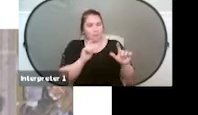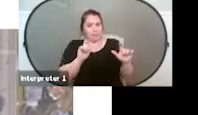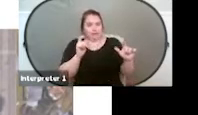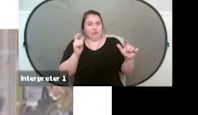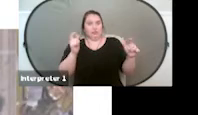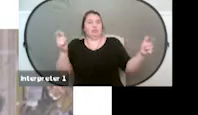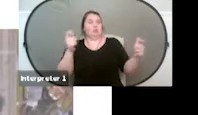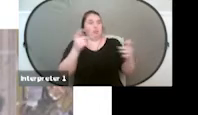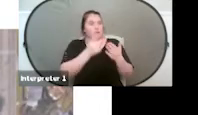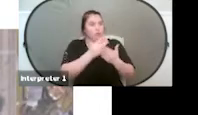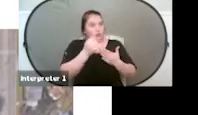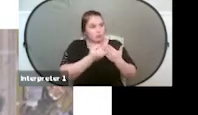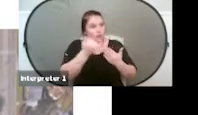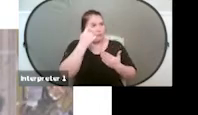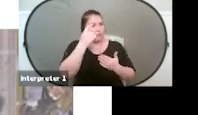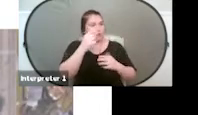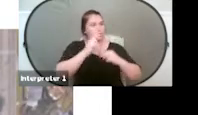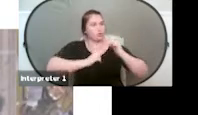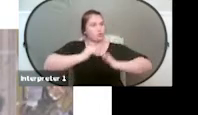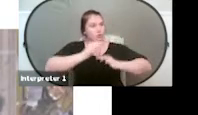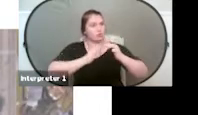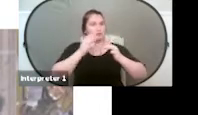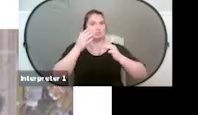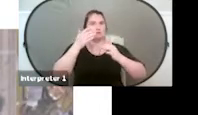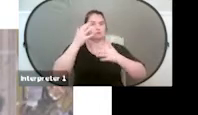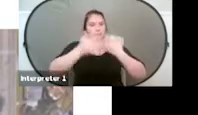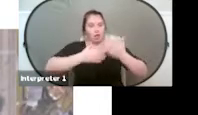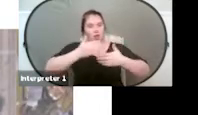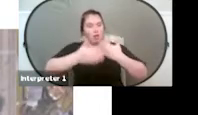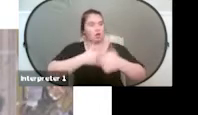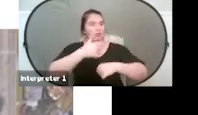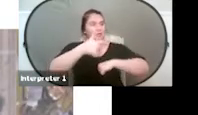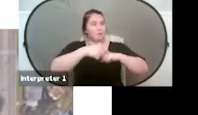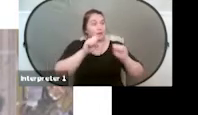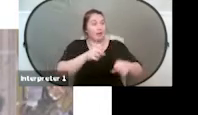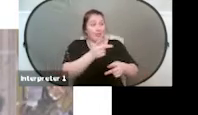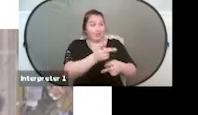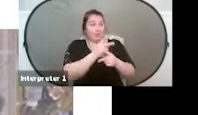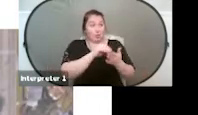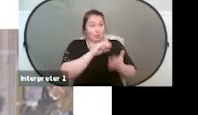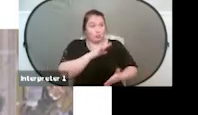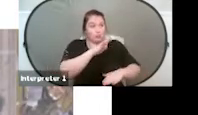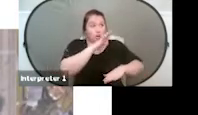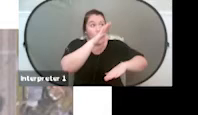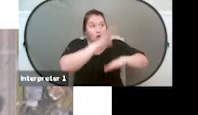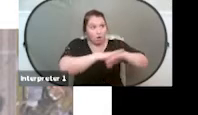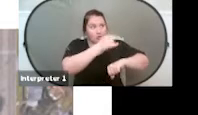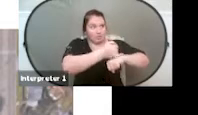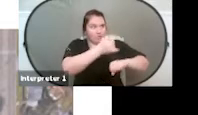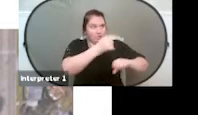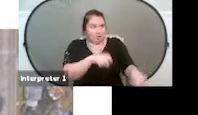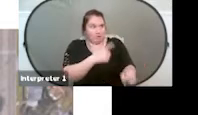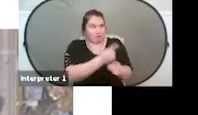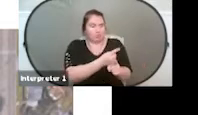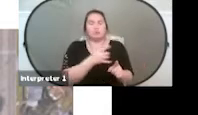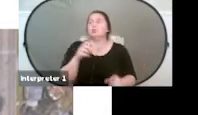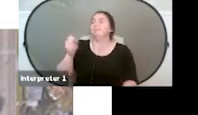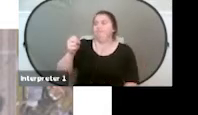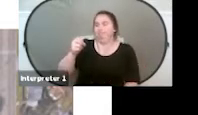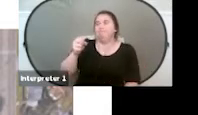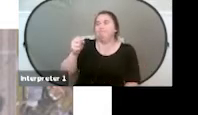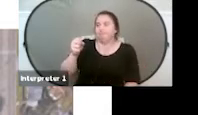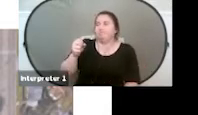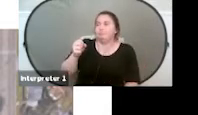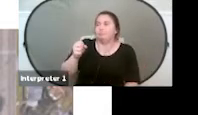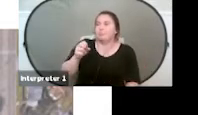phased for construction over time in order to keep the kids on the campus, correct? Right. So it wouldn't be that you'd